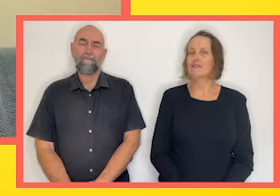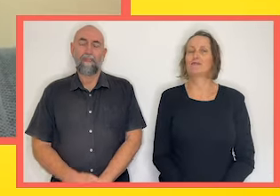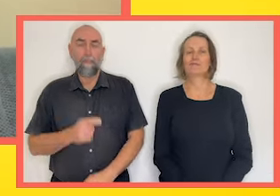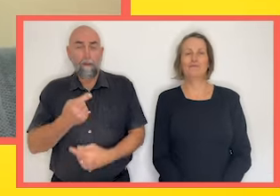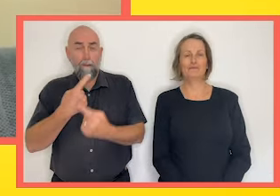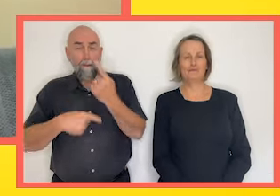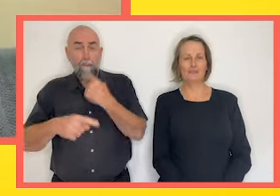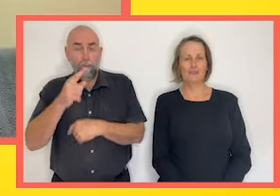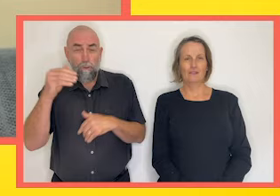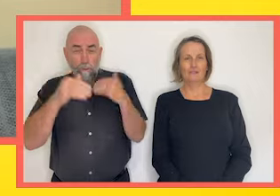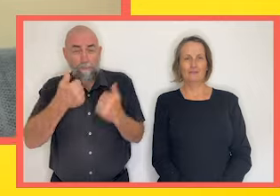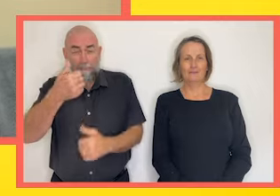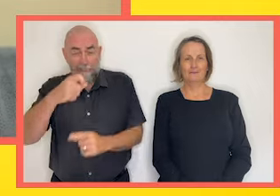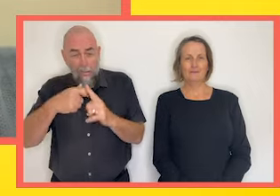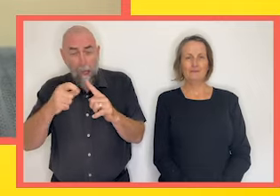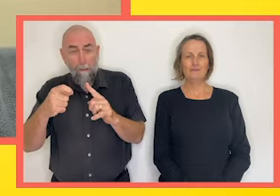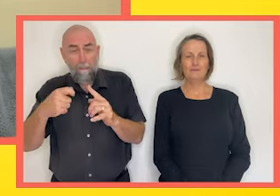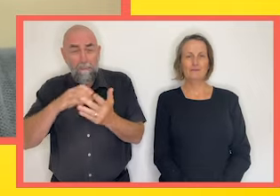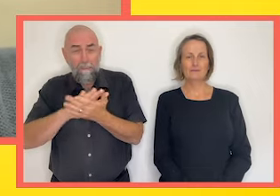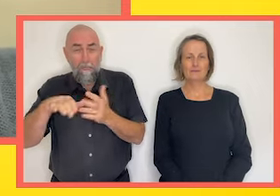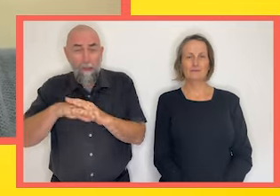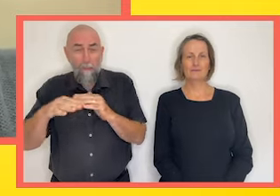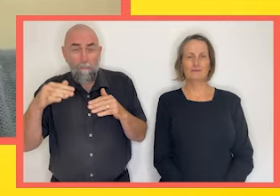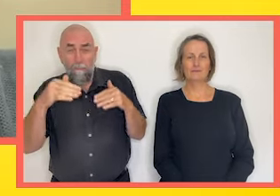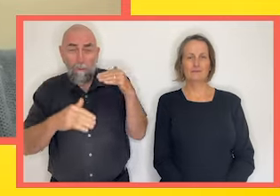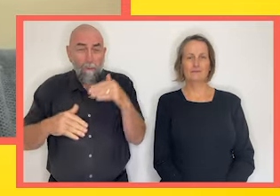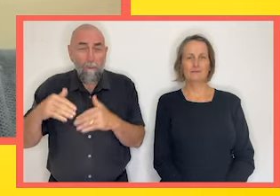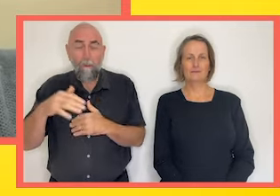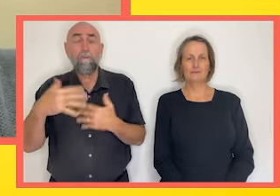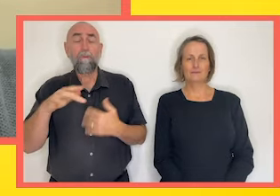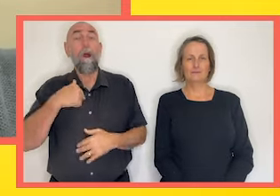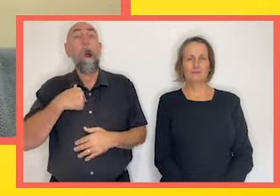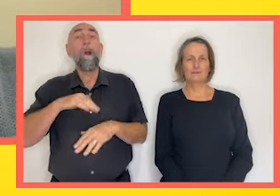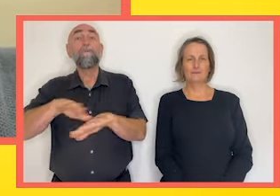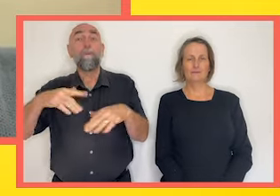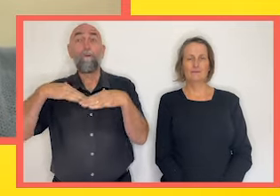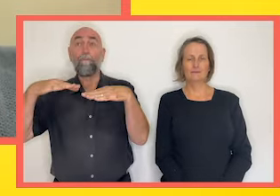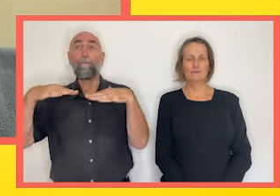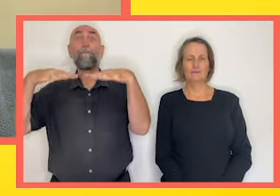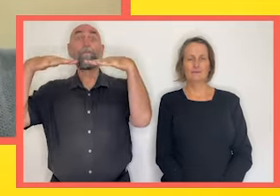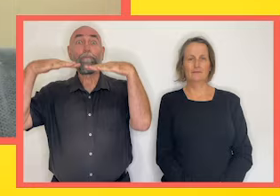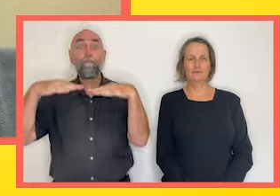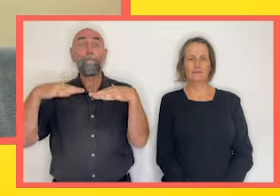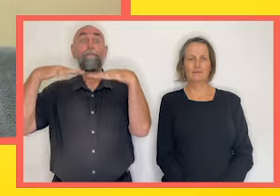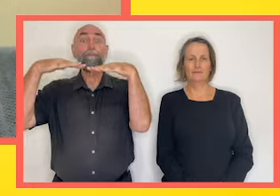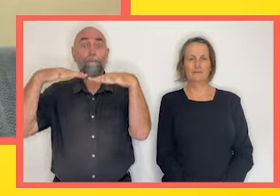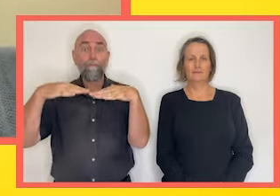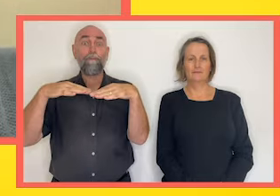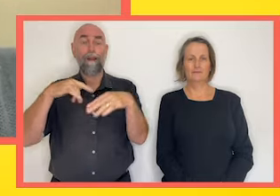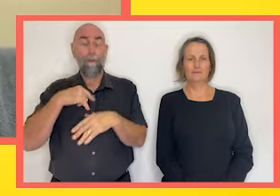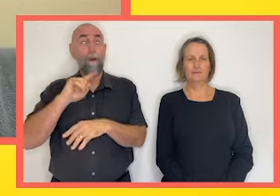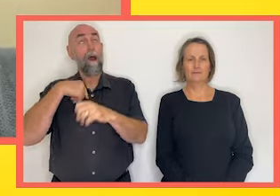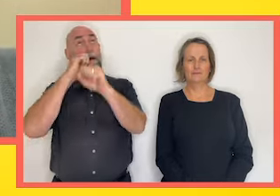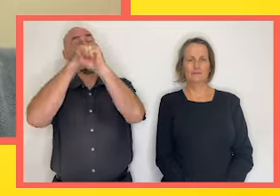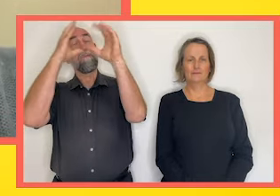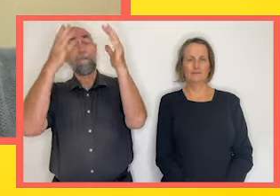head around 60 kilometers in the pool. As a person whose favorite stroke is bobbing, I can't get my head